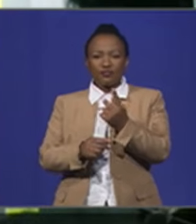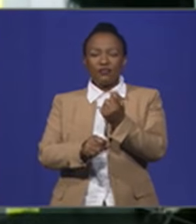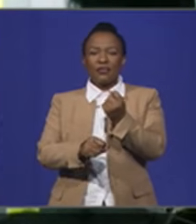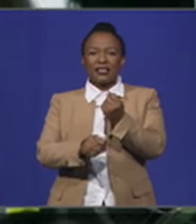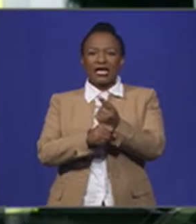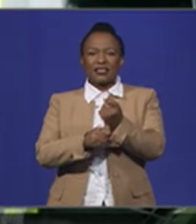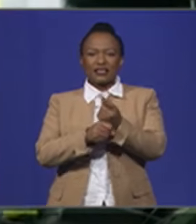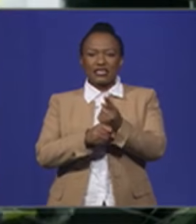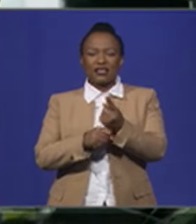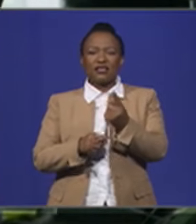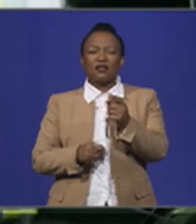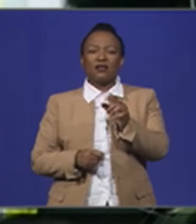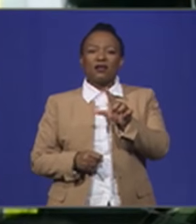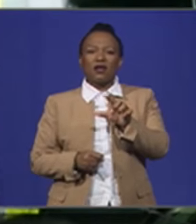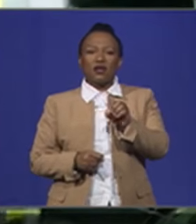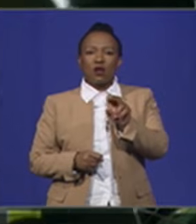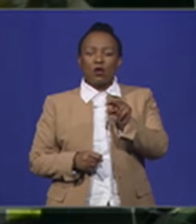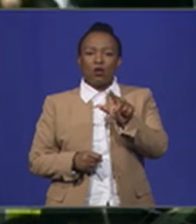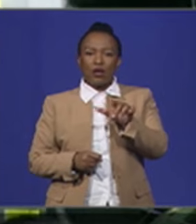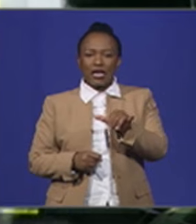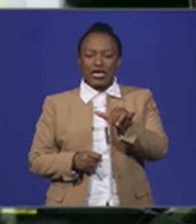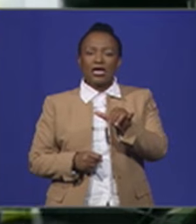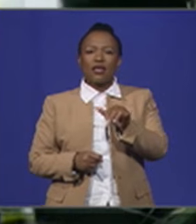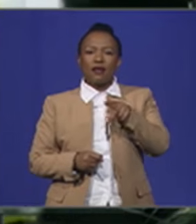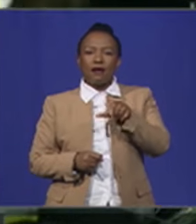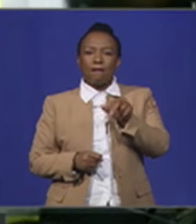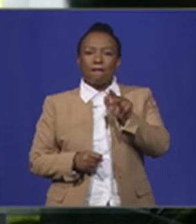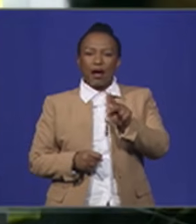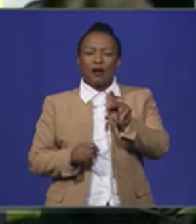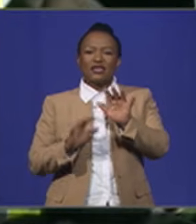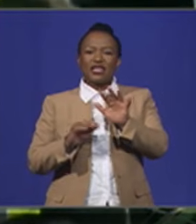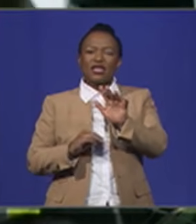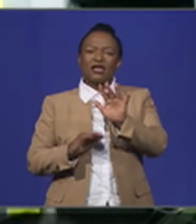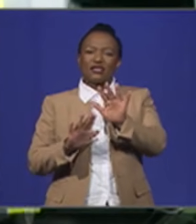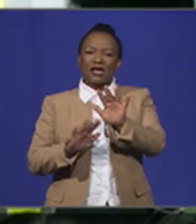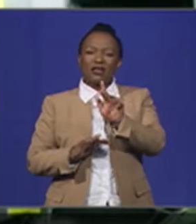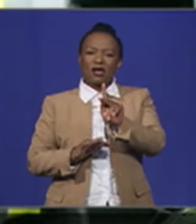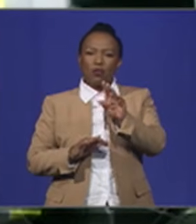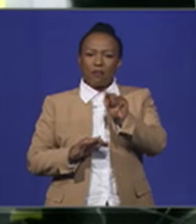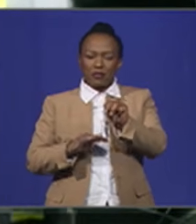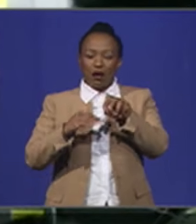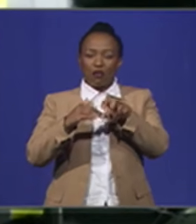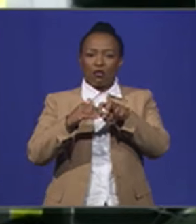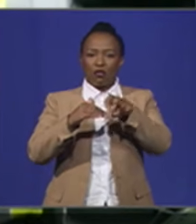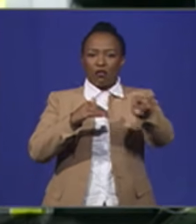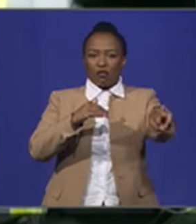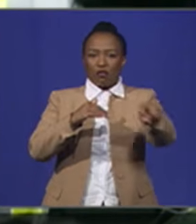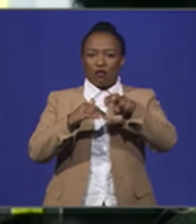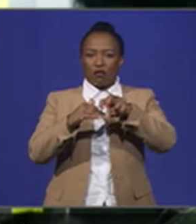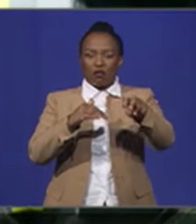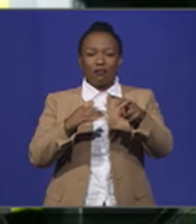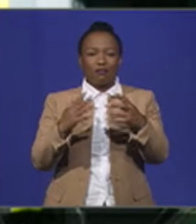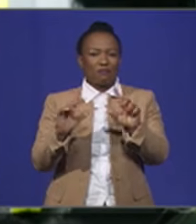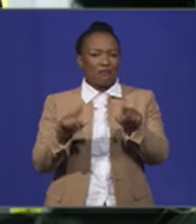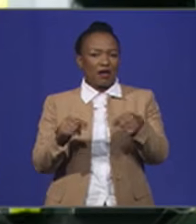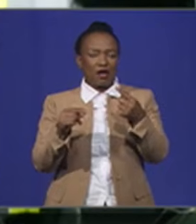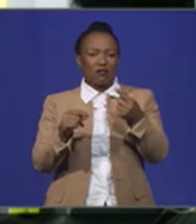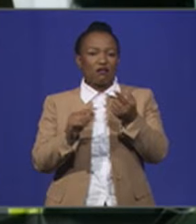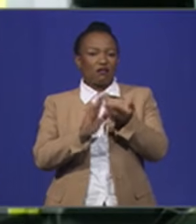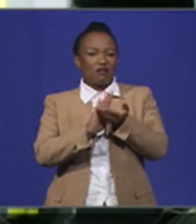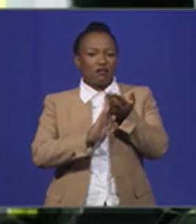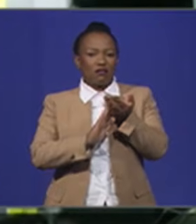Longley Park is only 10 kilometers from Longley Park to town, so a gona gore nka tlhatlhosa taxi ke